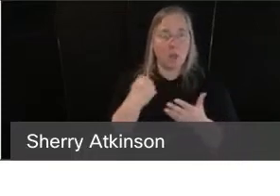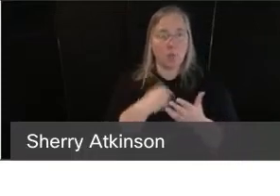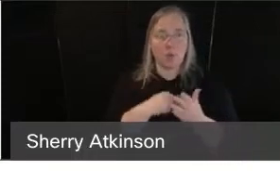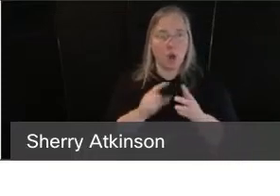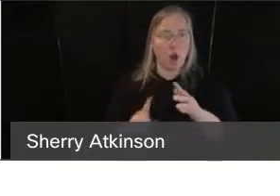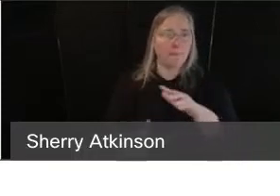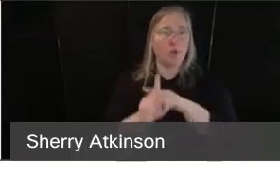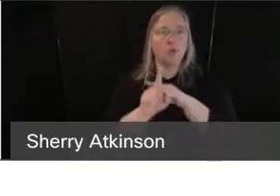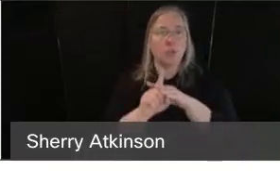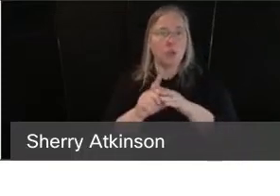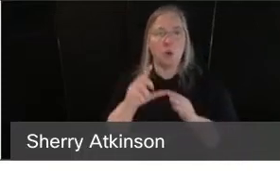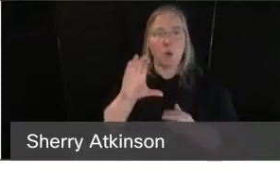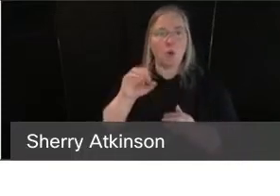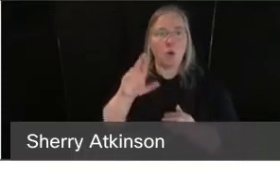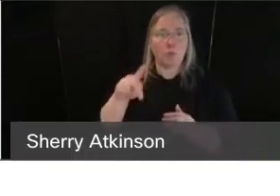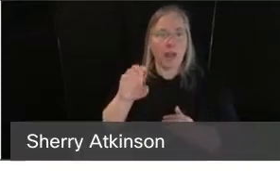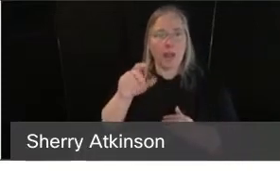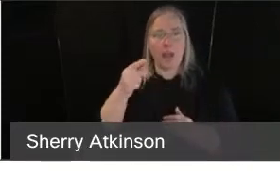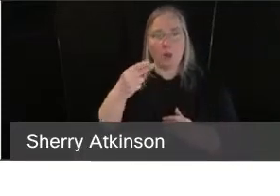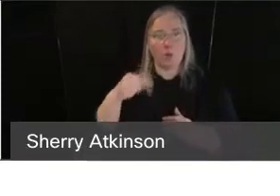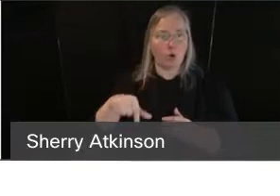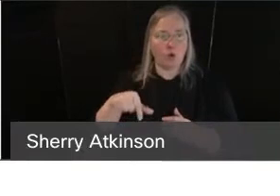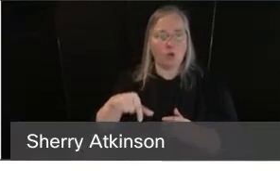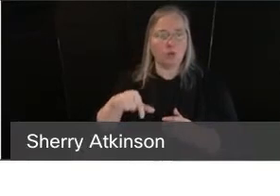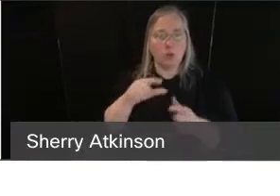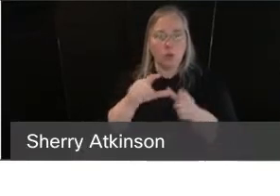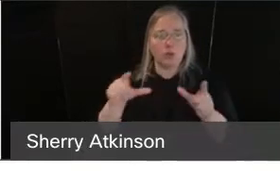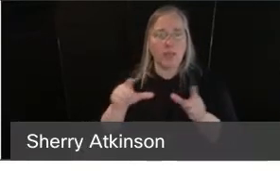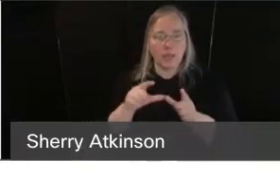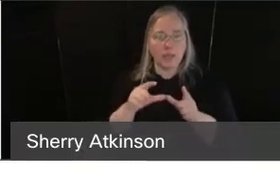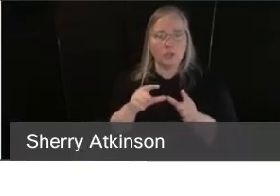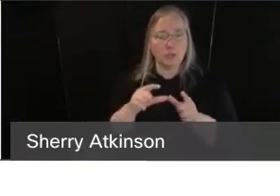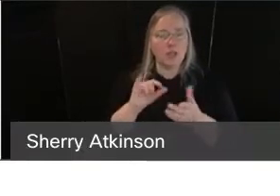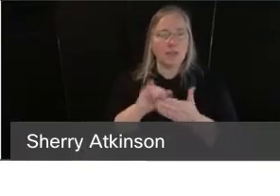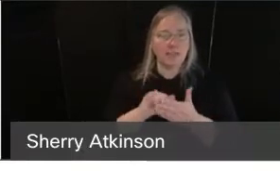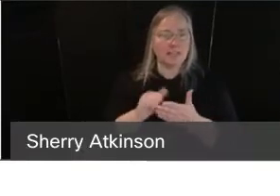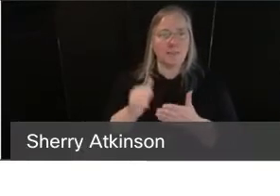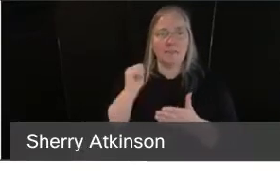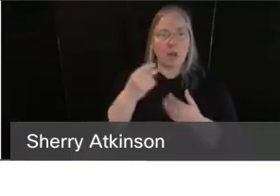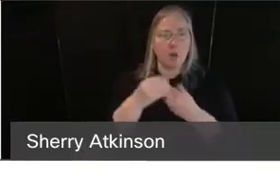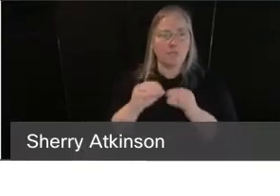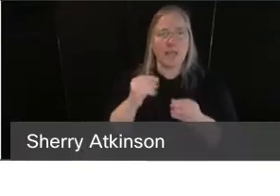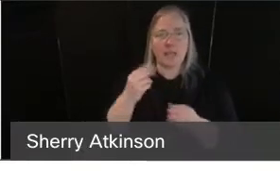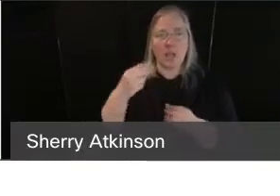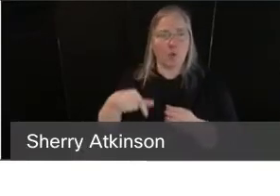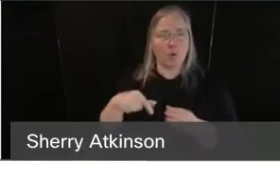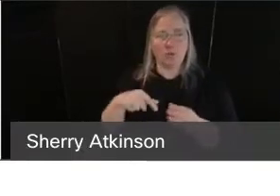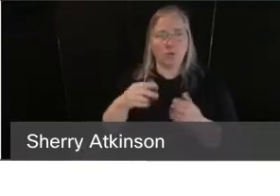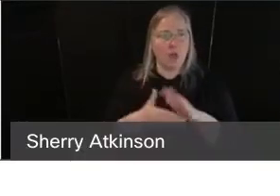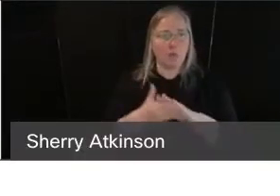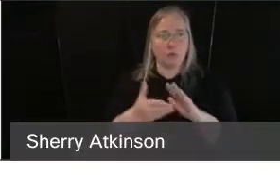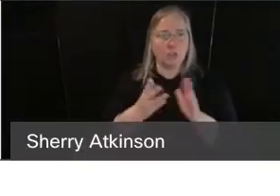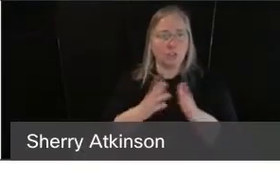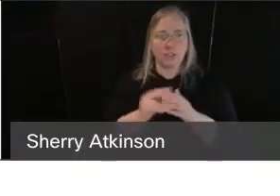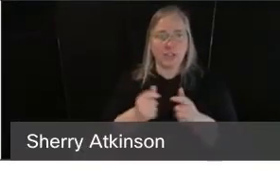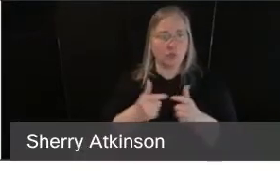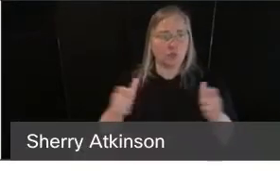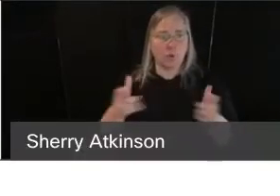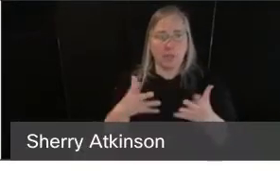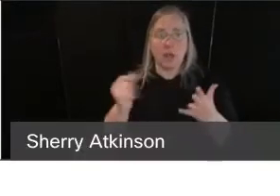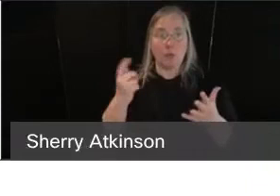headquarters location. Management of companies, which is back office and headquarters operations, has grown tremendously in the county as we've attracted